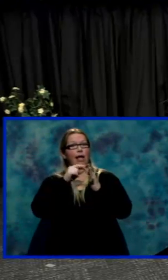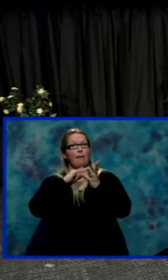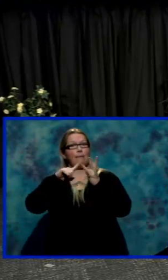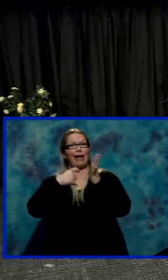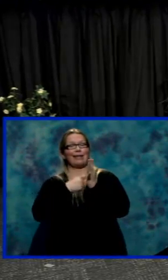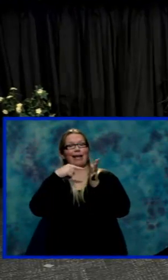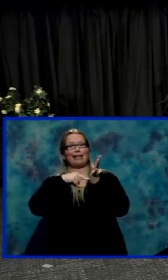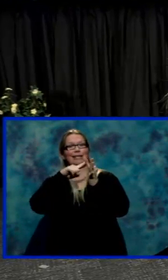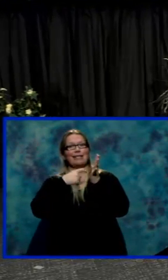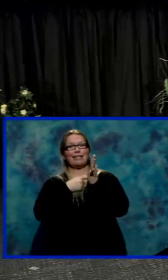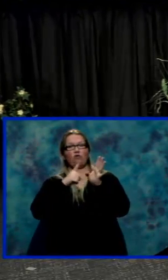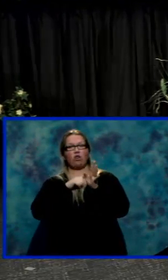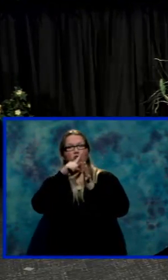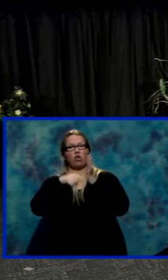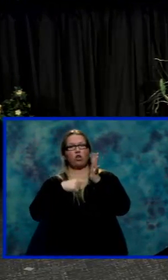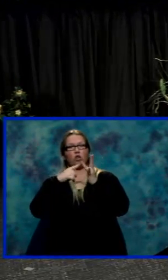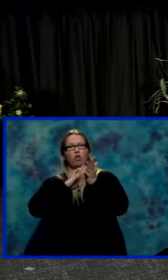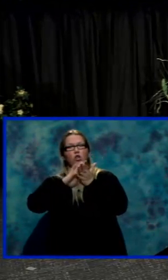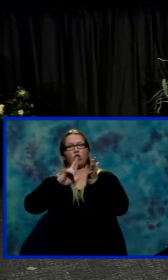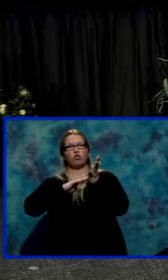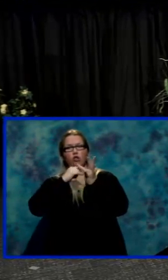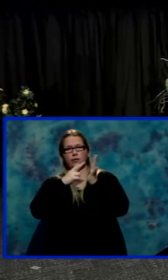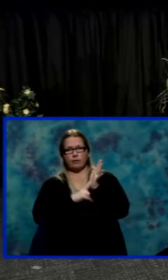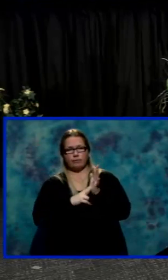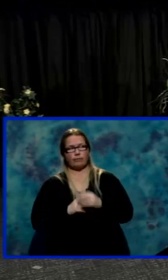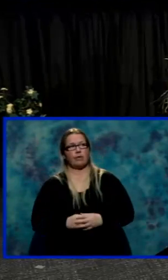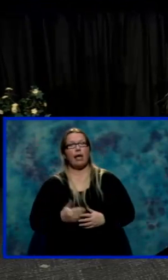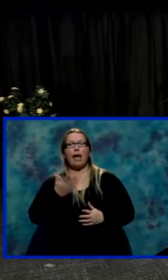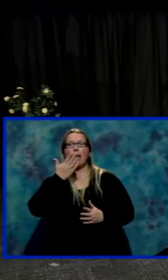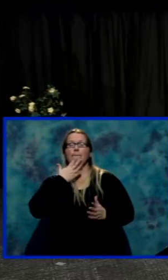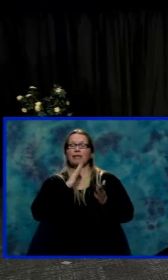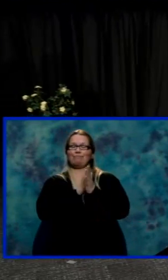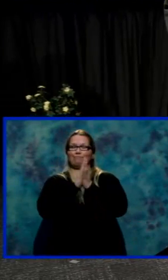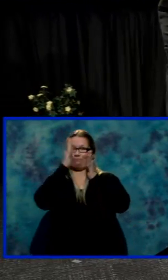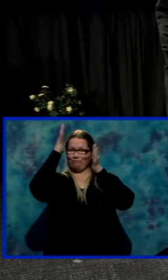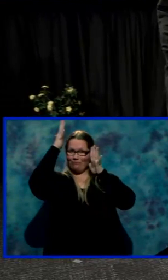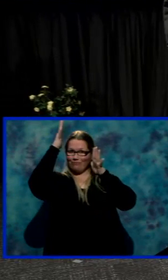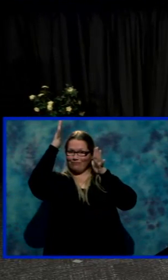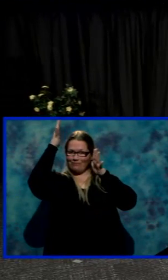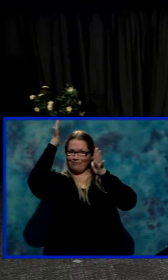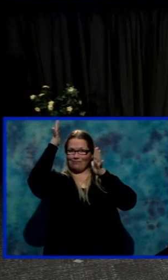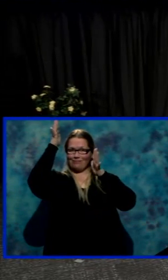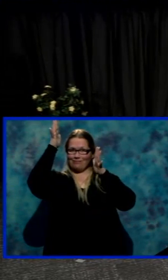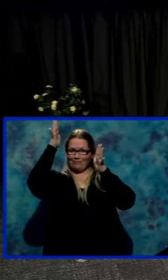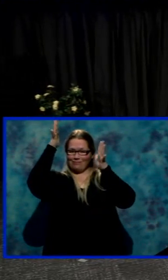up here. We'll just get another microphone for you. Let's give him a warm New Hope welcome.